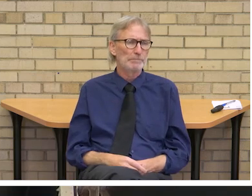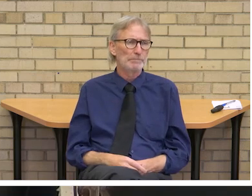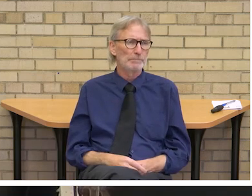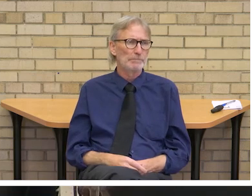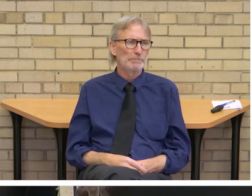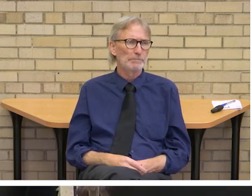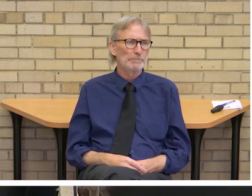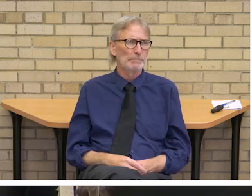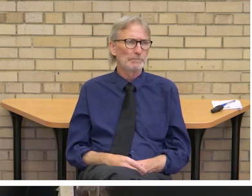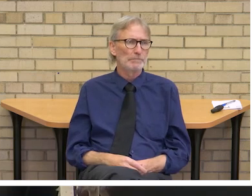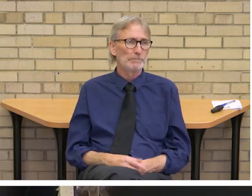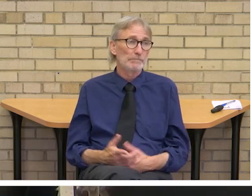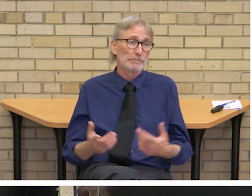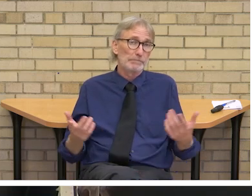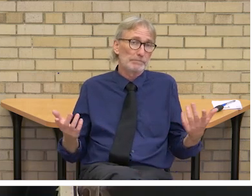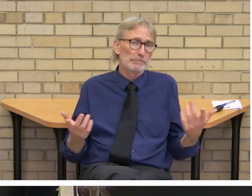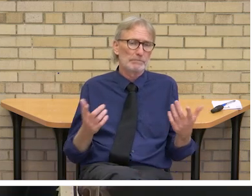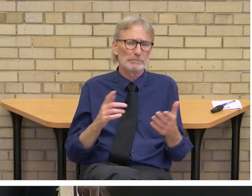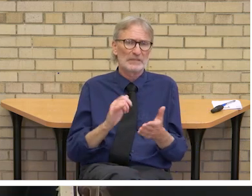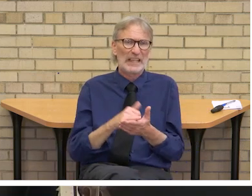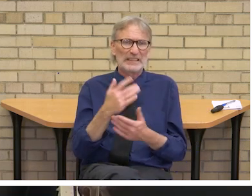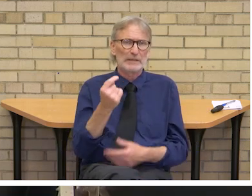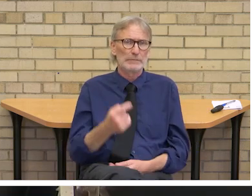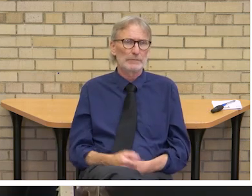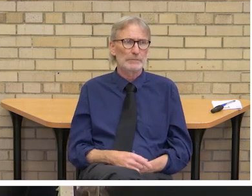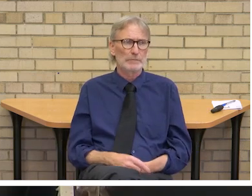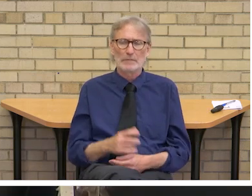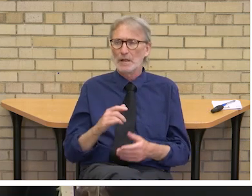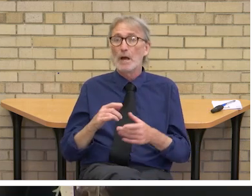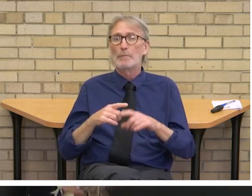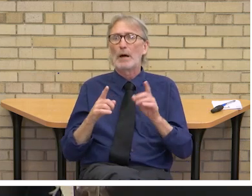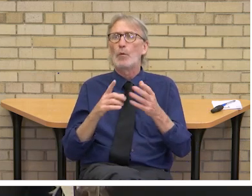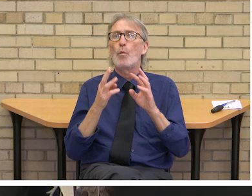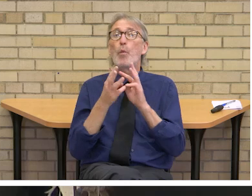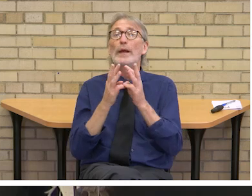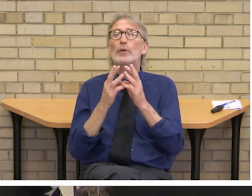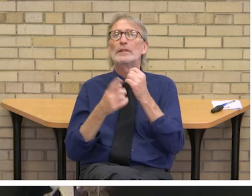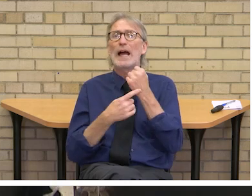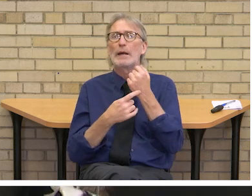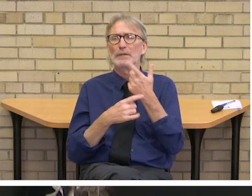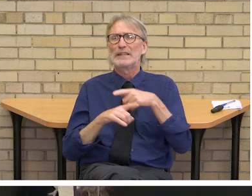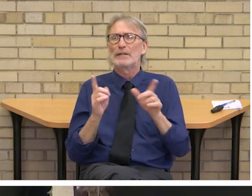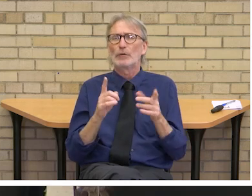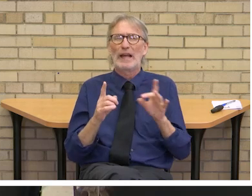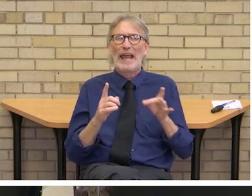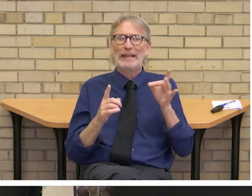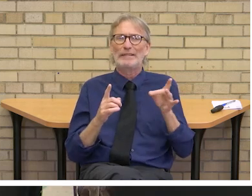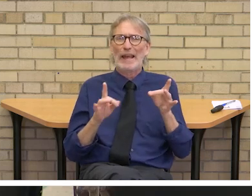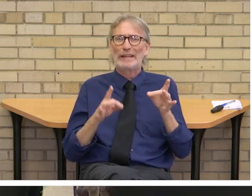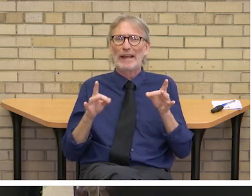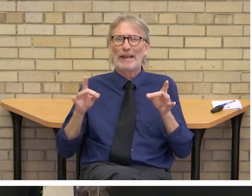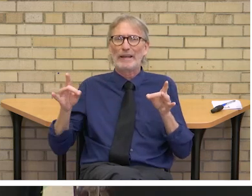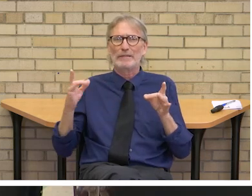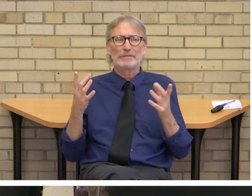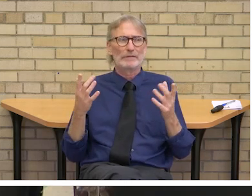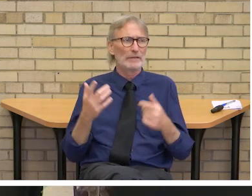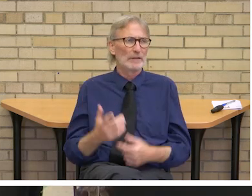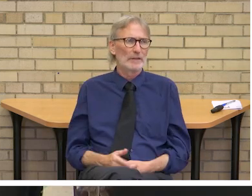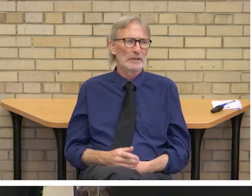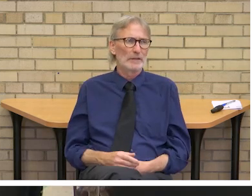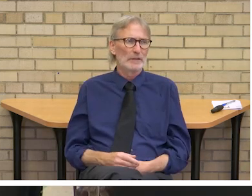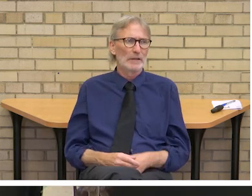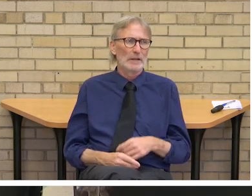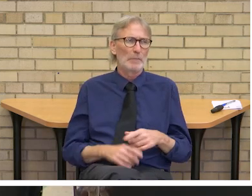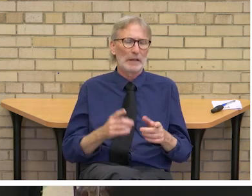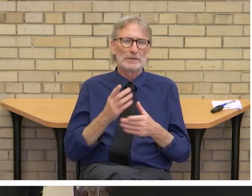You know, that's just kind of the way we do it other than the winter time. But there will be some operations that